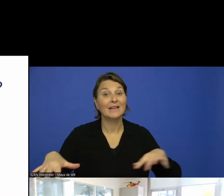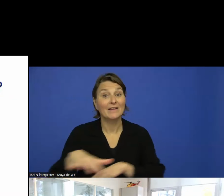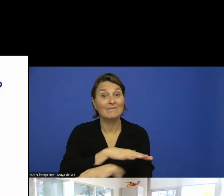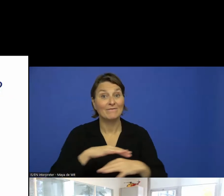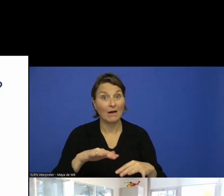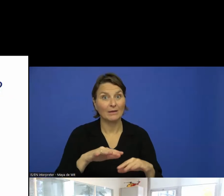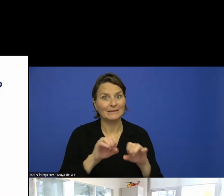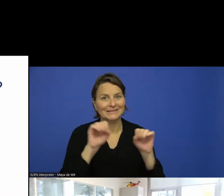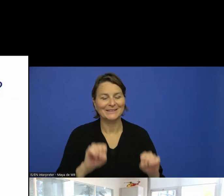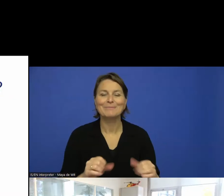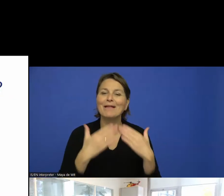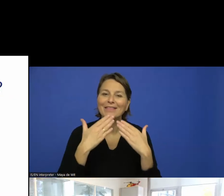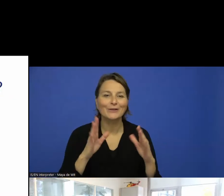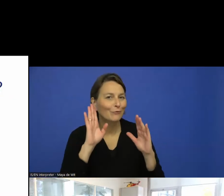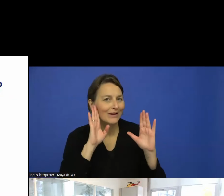Appreciate that.